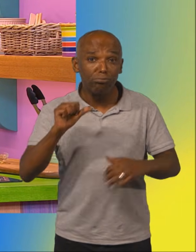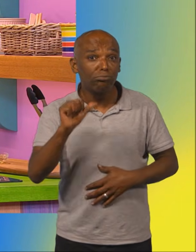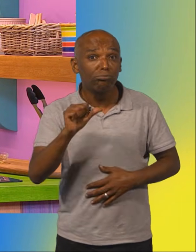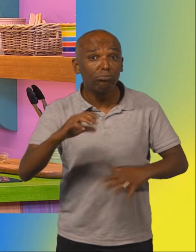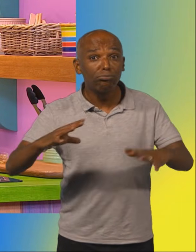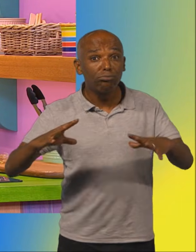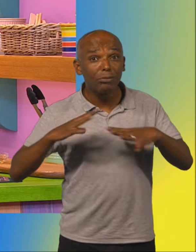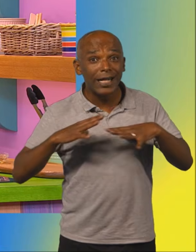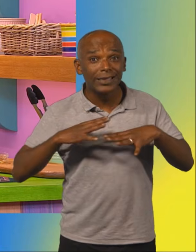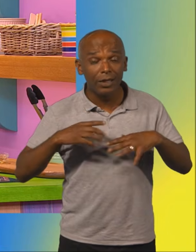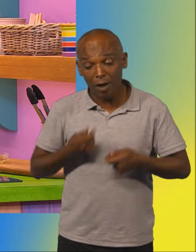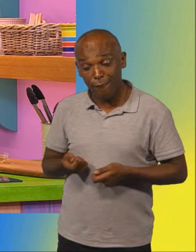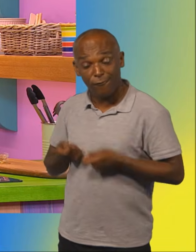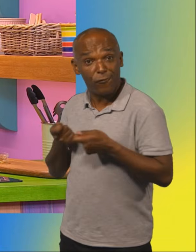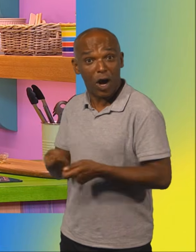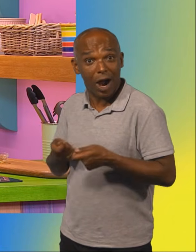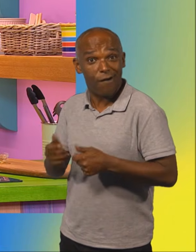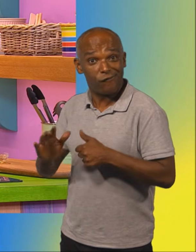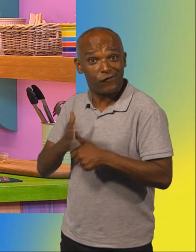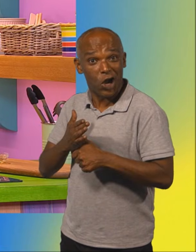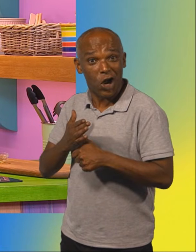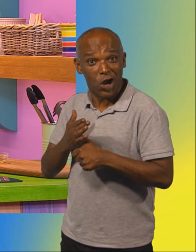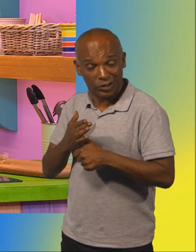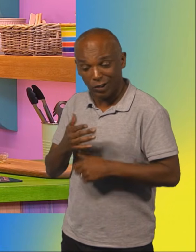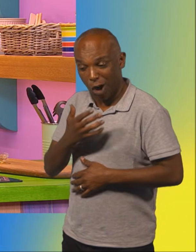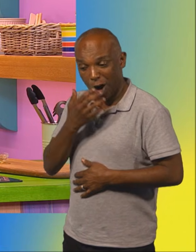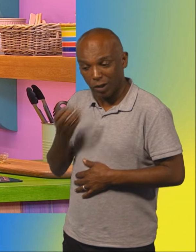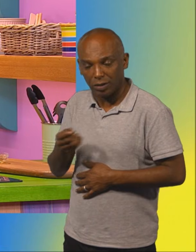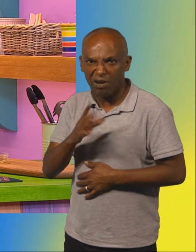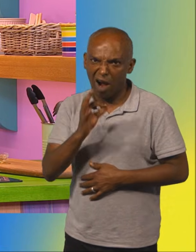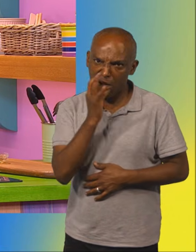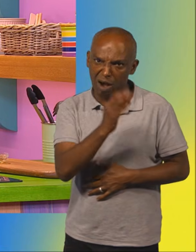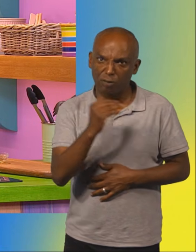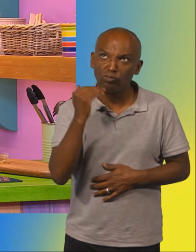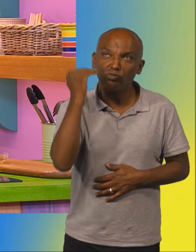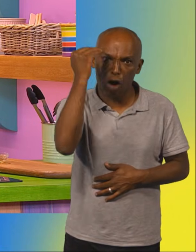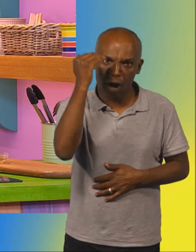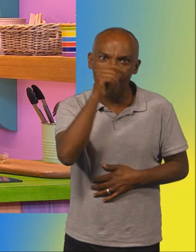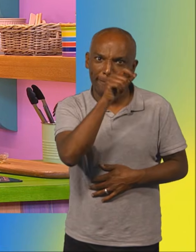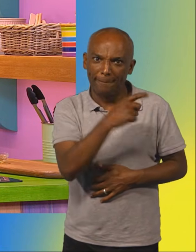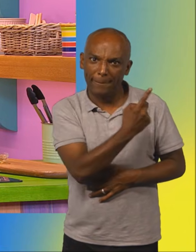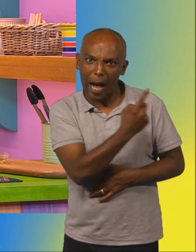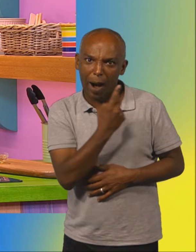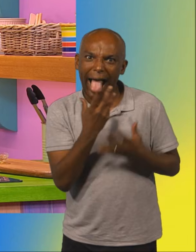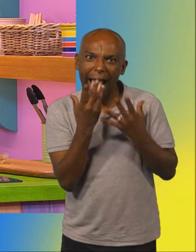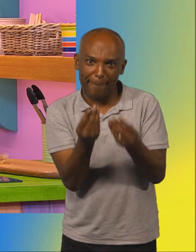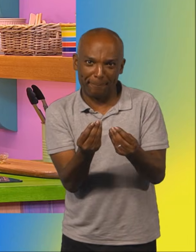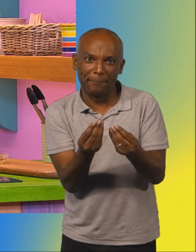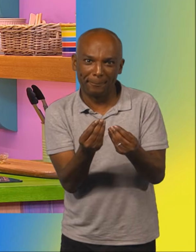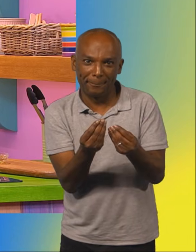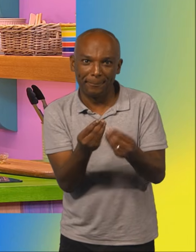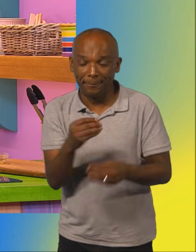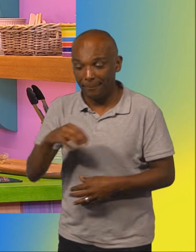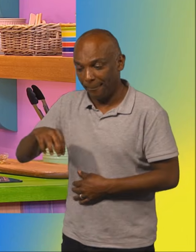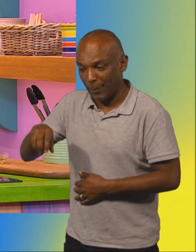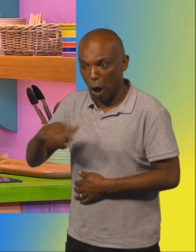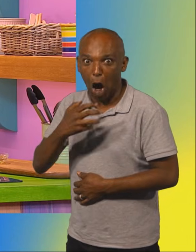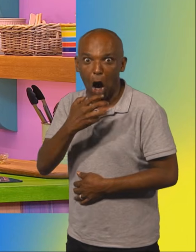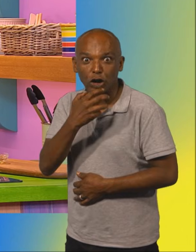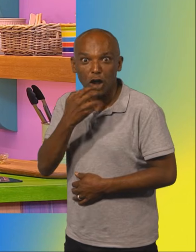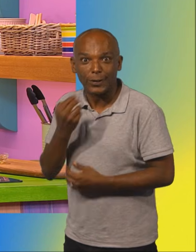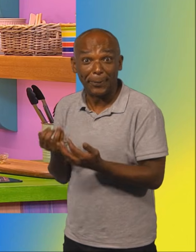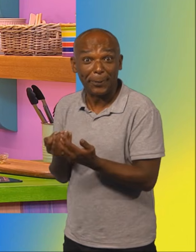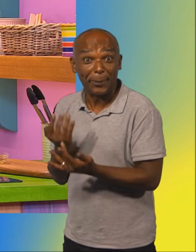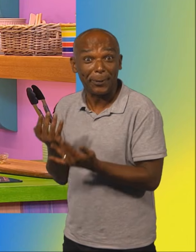This is a hob job, so ask your grown-up helper to do this, as the hob is hot, hot, hot. Heat the sunflower oil on a medium